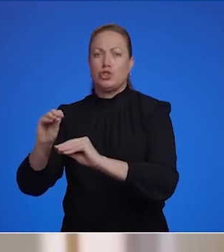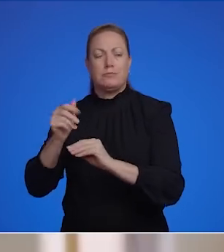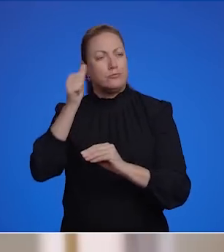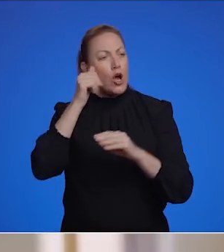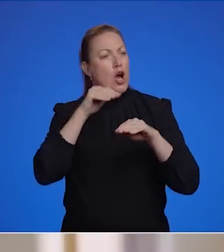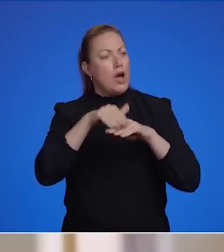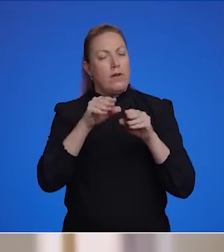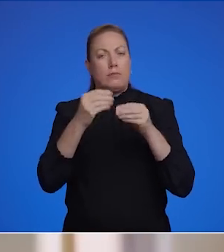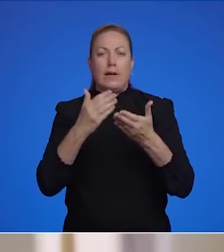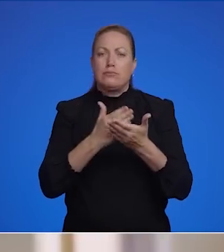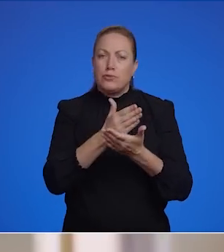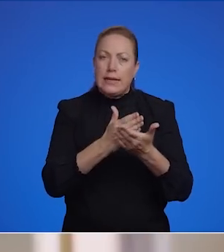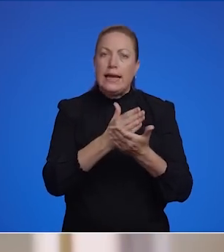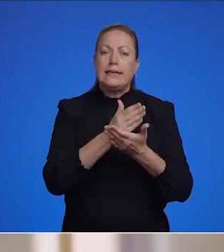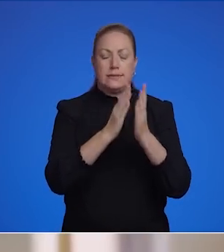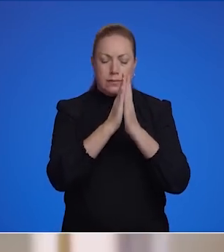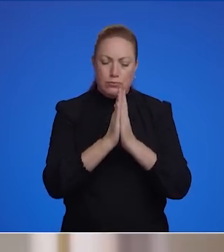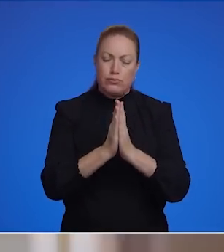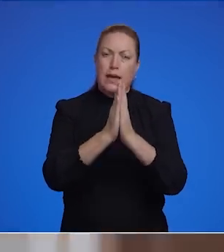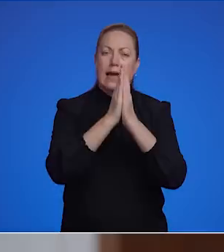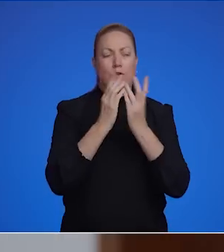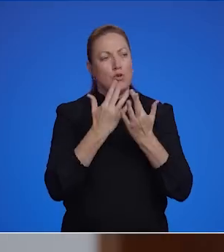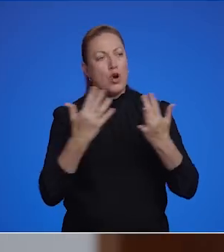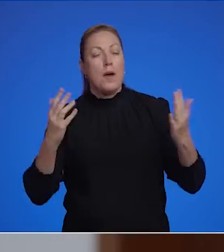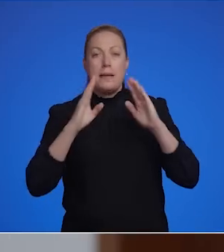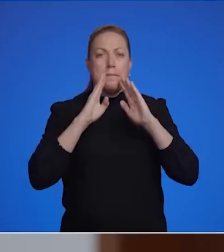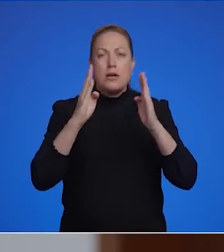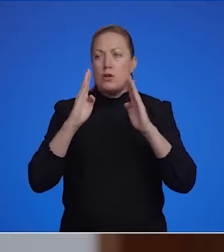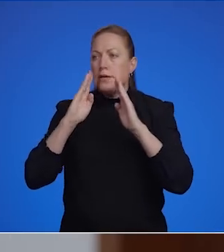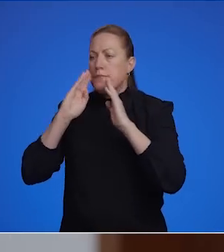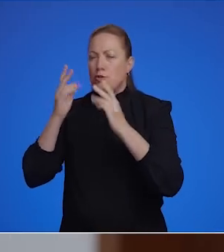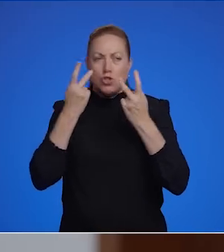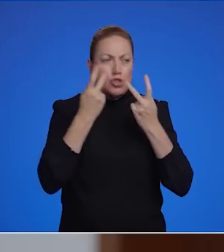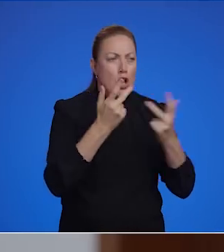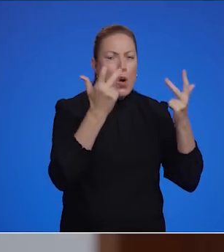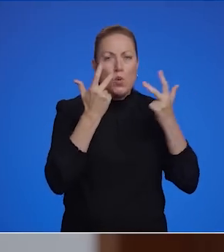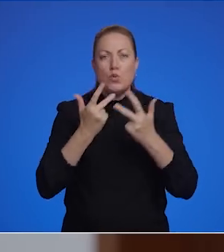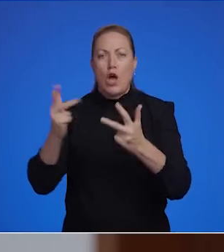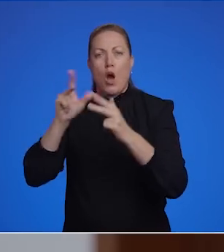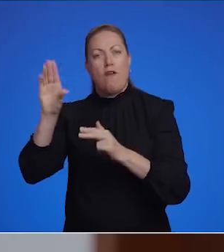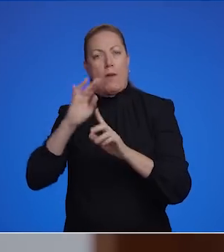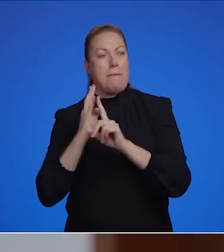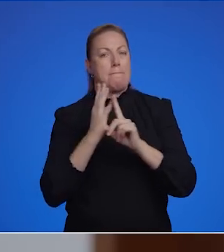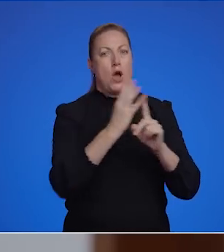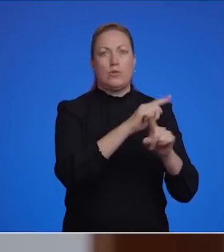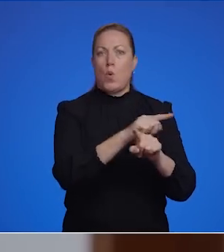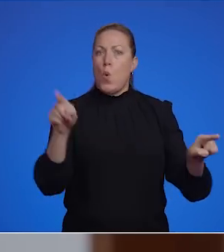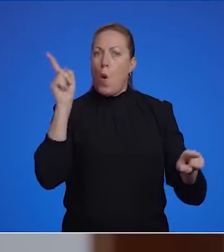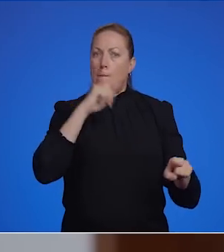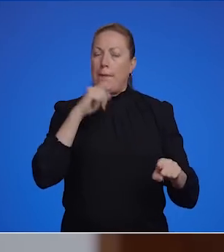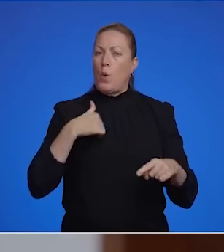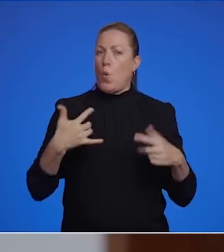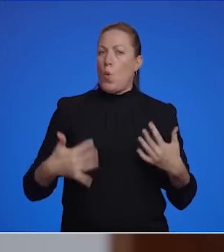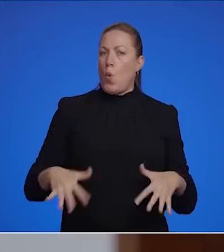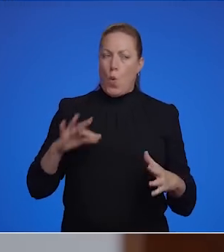to the breaking of bread, and to the prayers. The many miracles and signs worked through the apostles made a deep impression